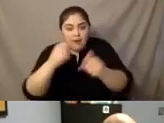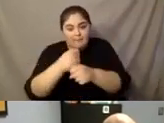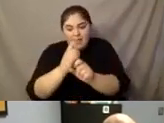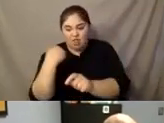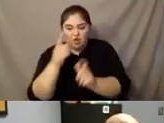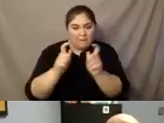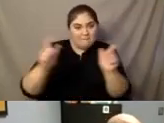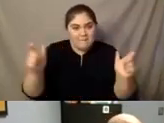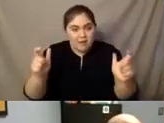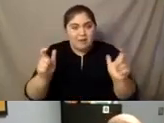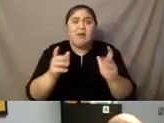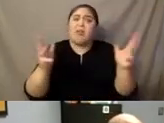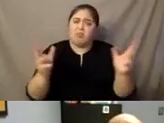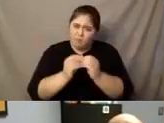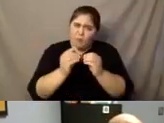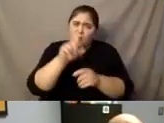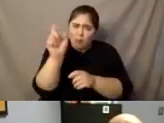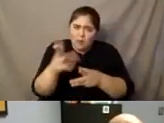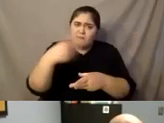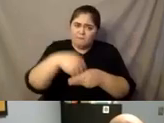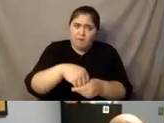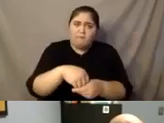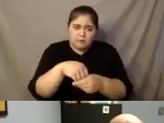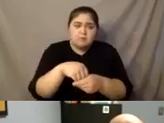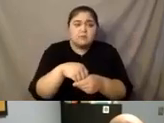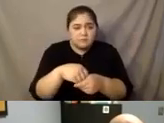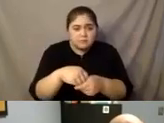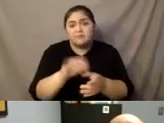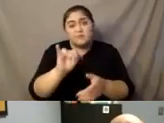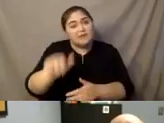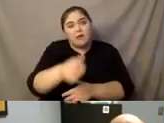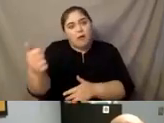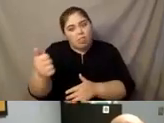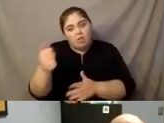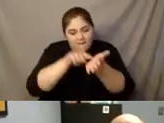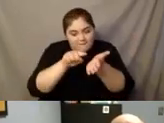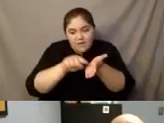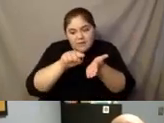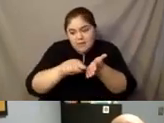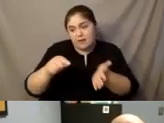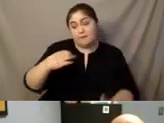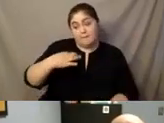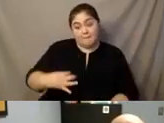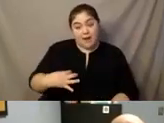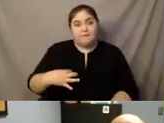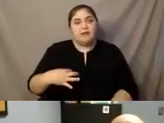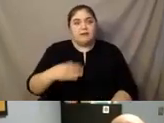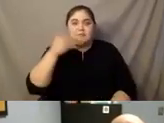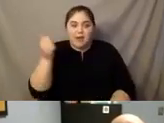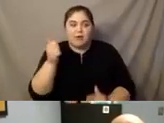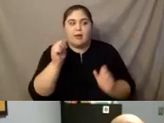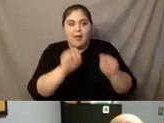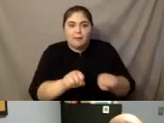going to be a lot more questions. So that's just another investigative benefit to being able to meet with people in